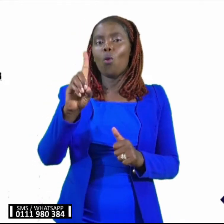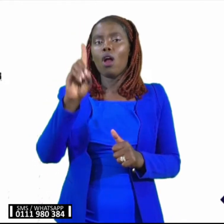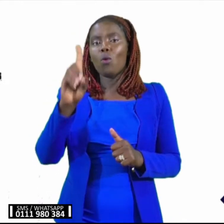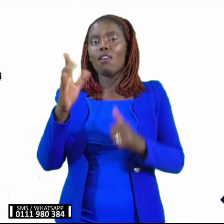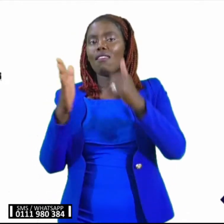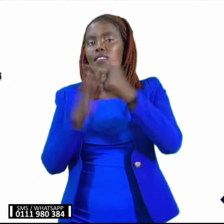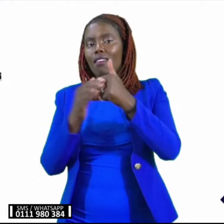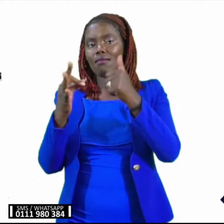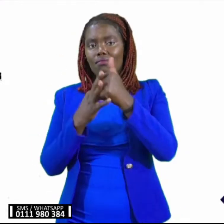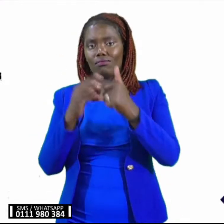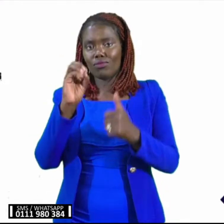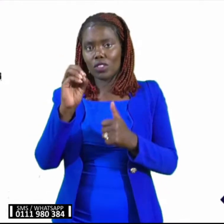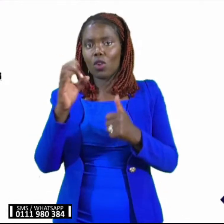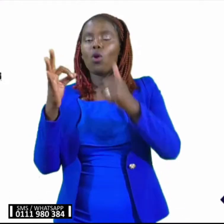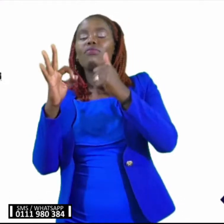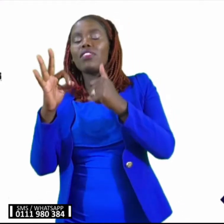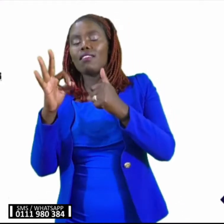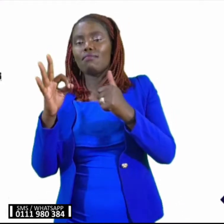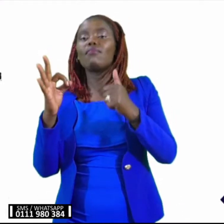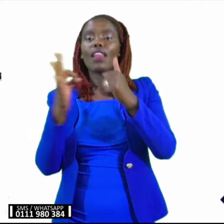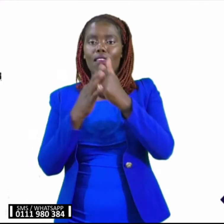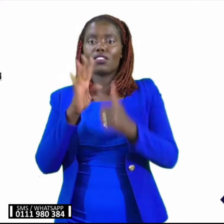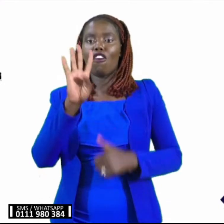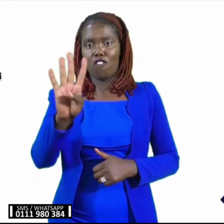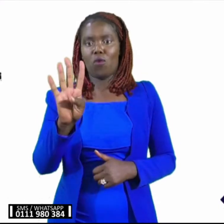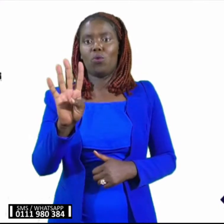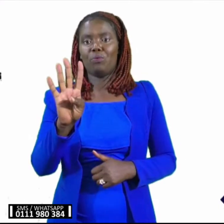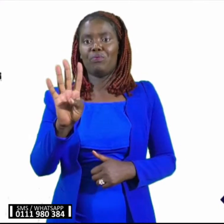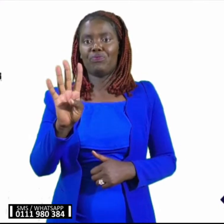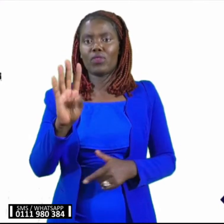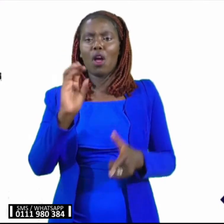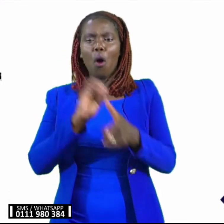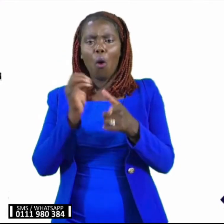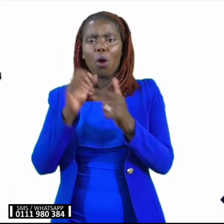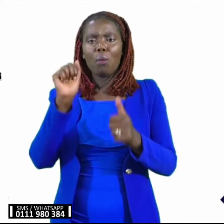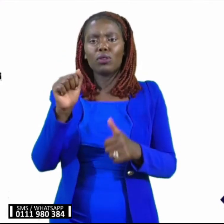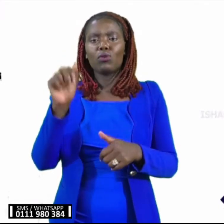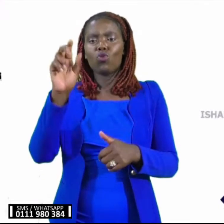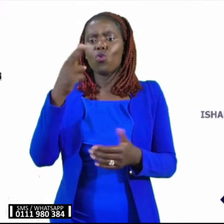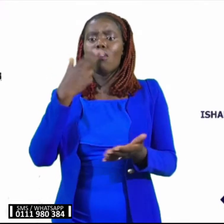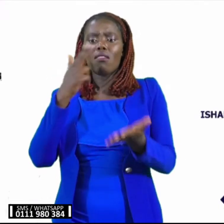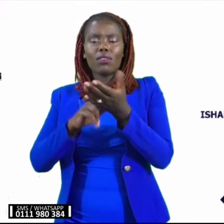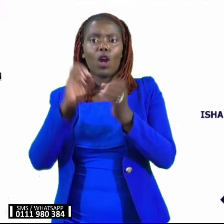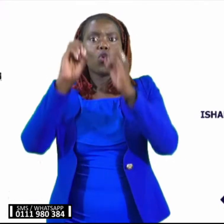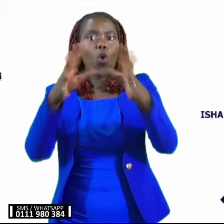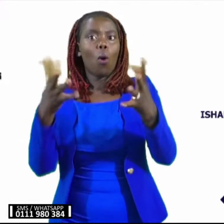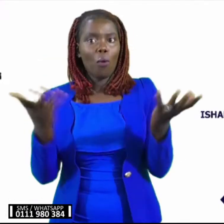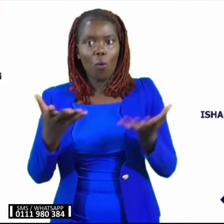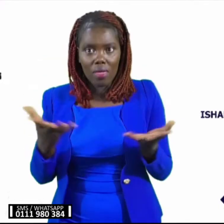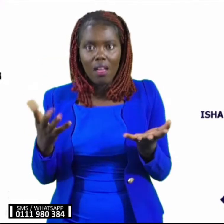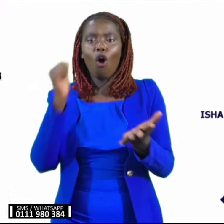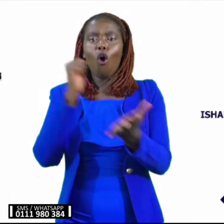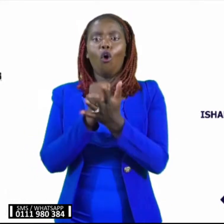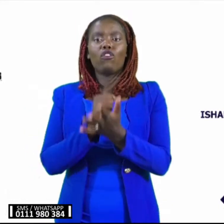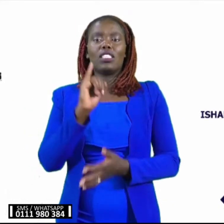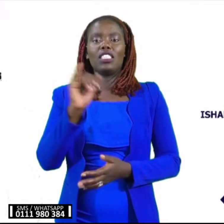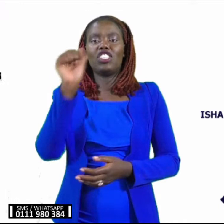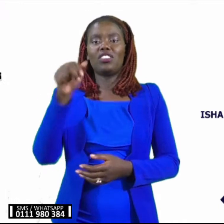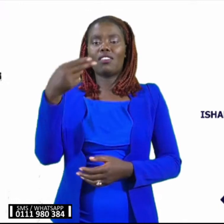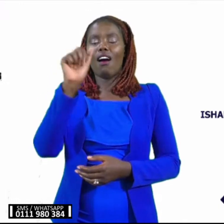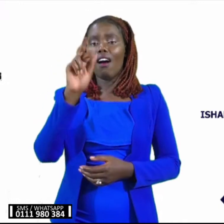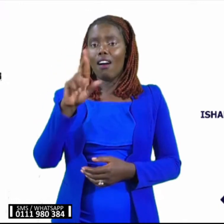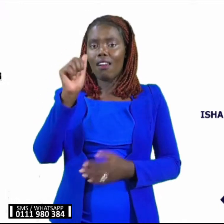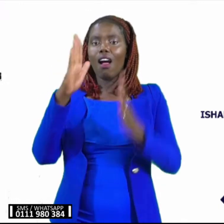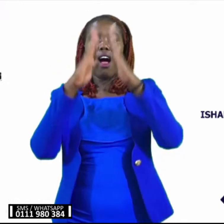an SMS to 0111 980 384, or you can drop your letter at our physical office